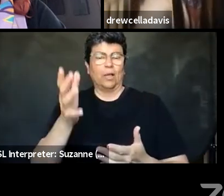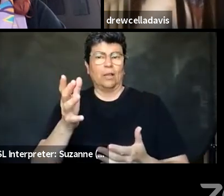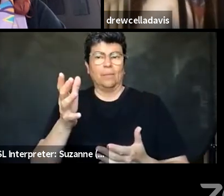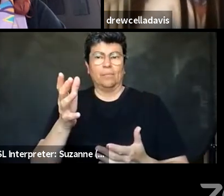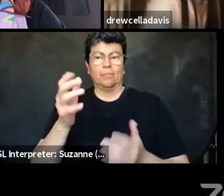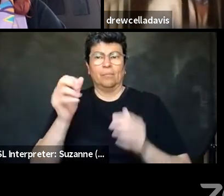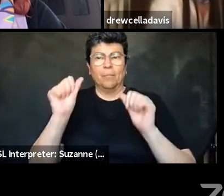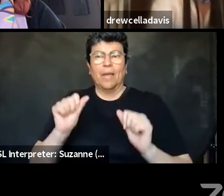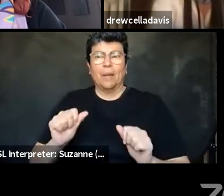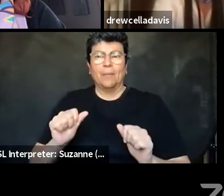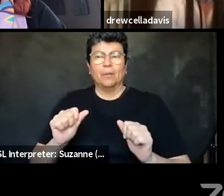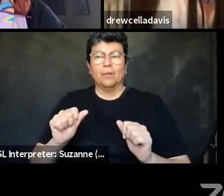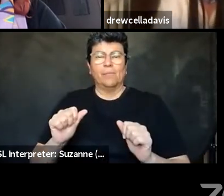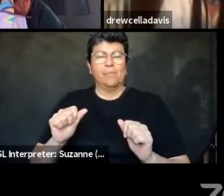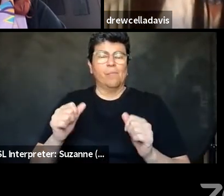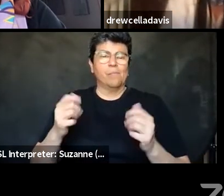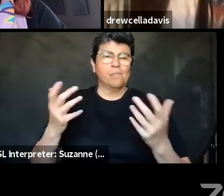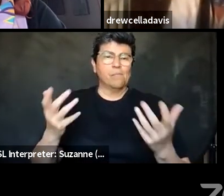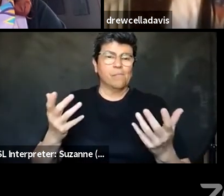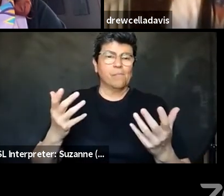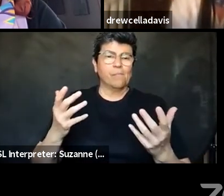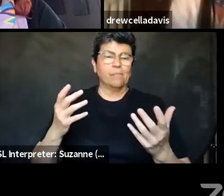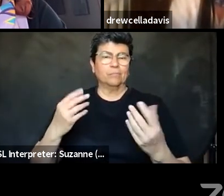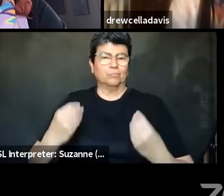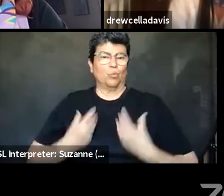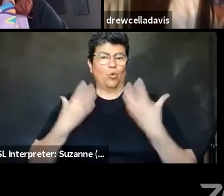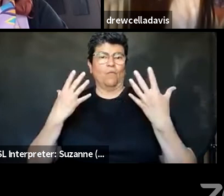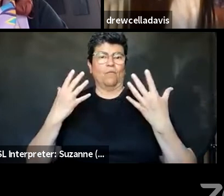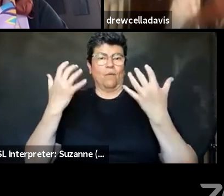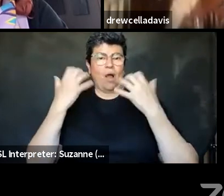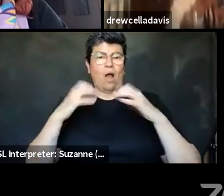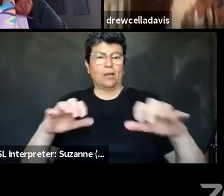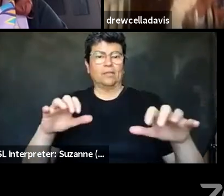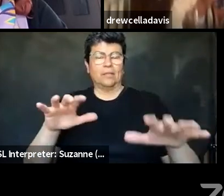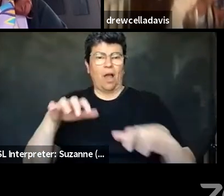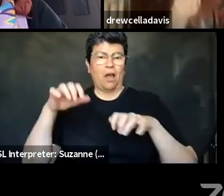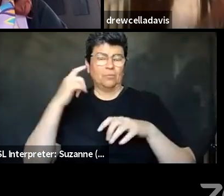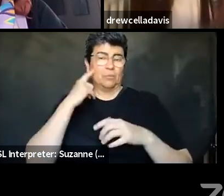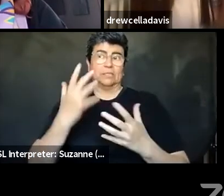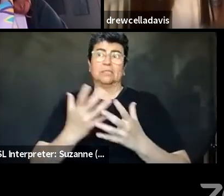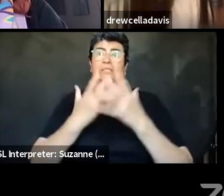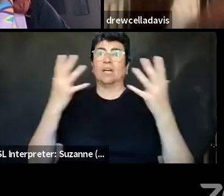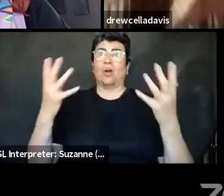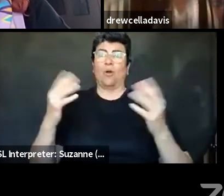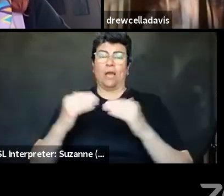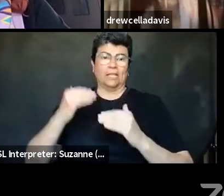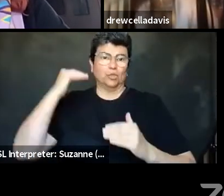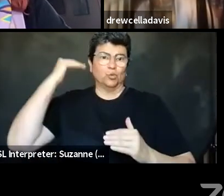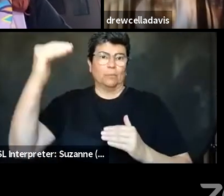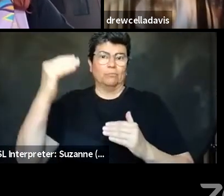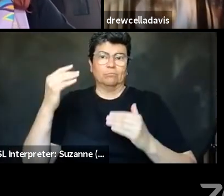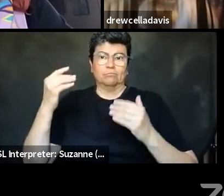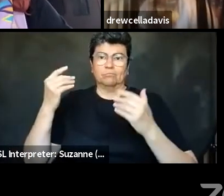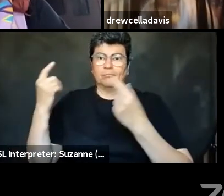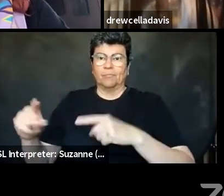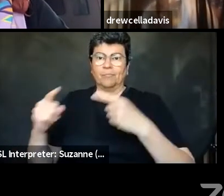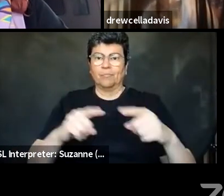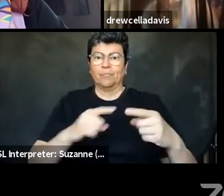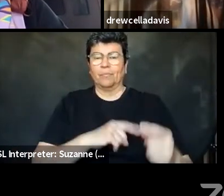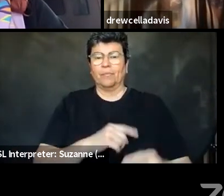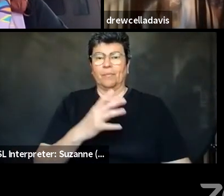be able to move audiences, because there's such extreme events happening,